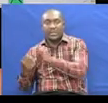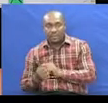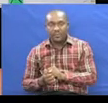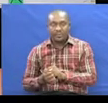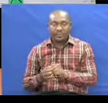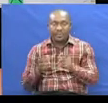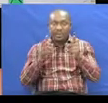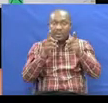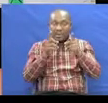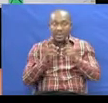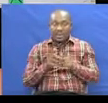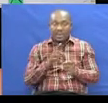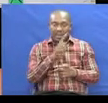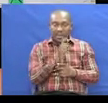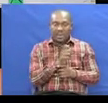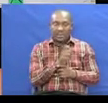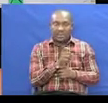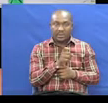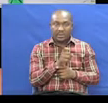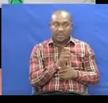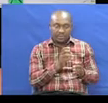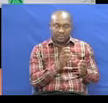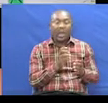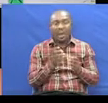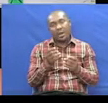Then x, you can do somewhere